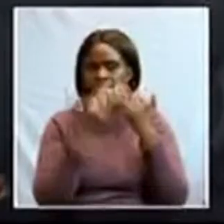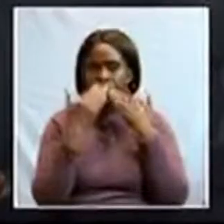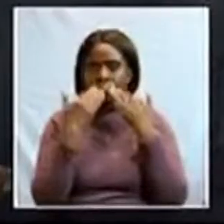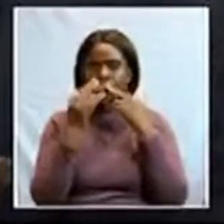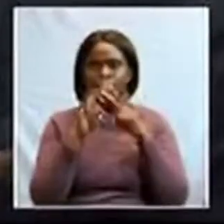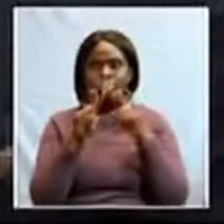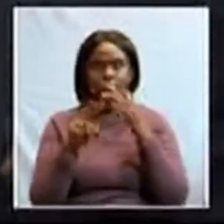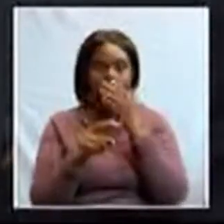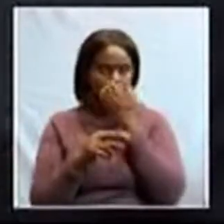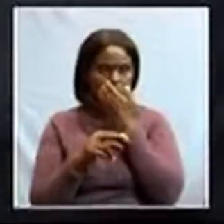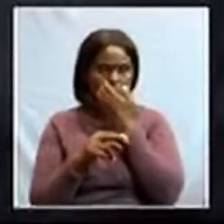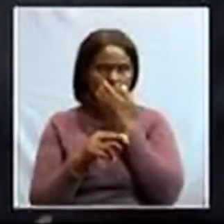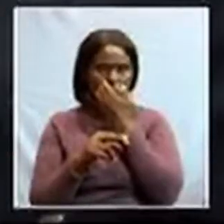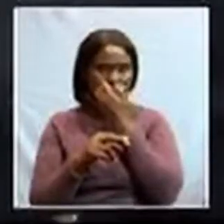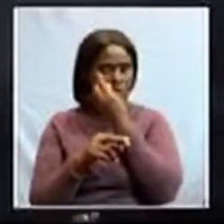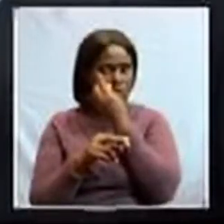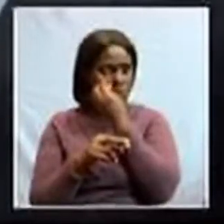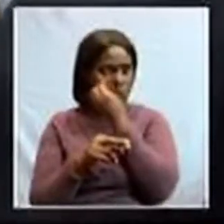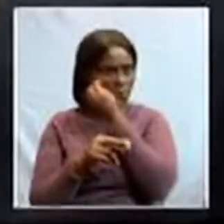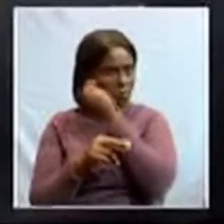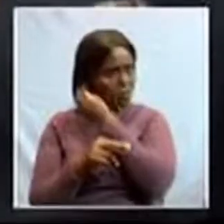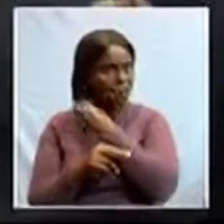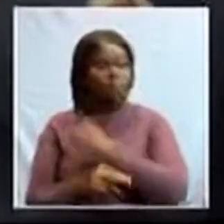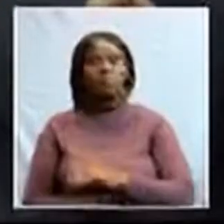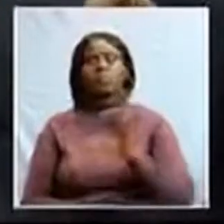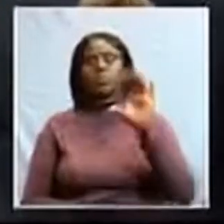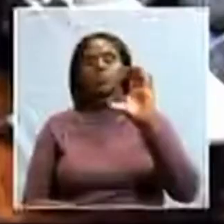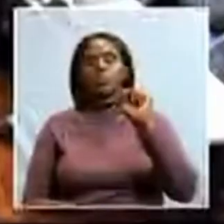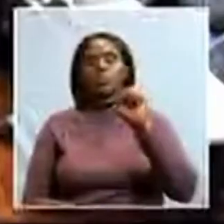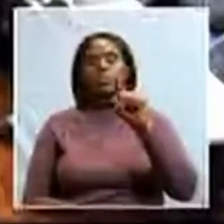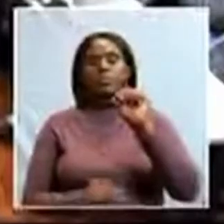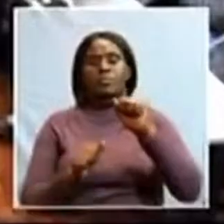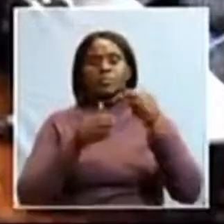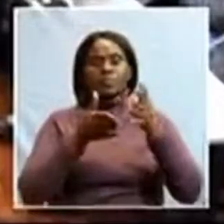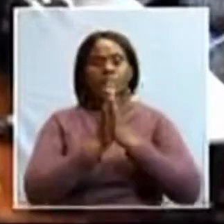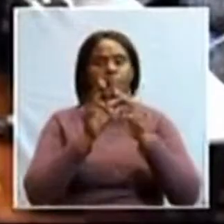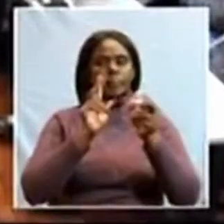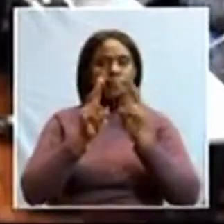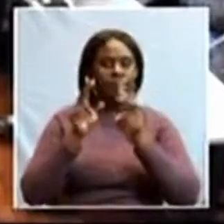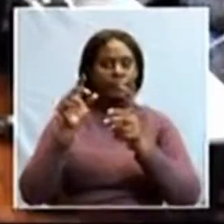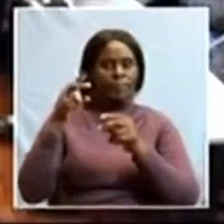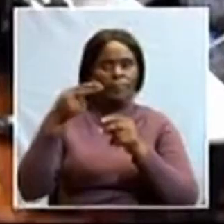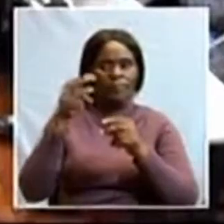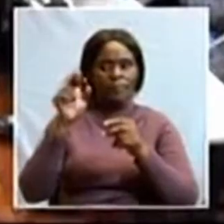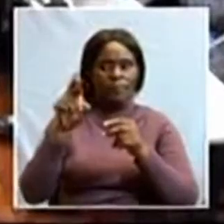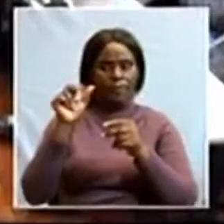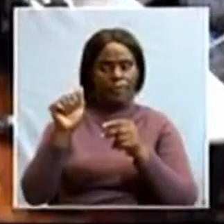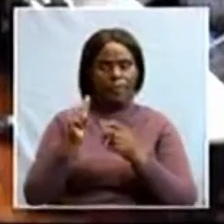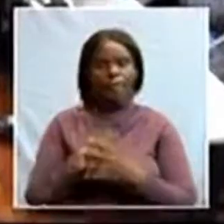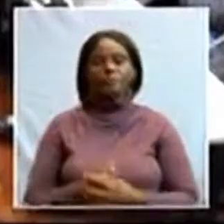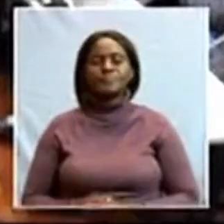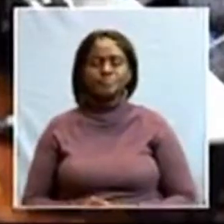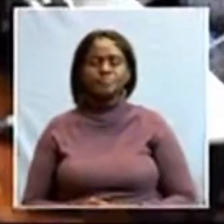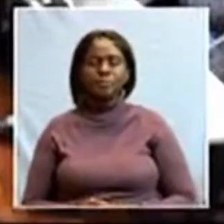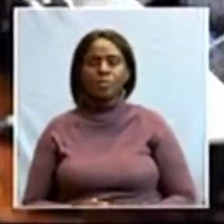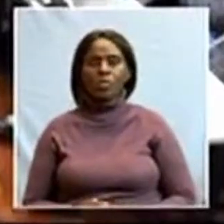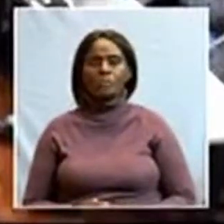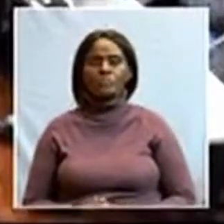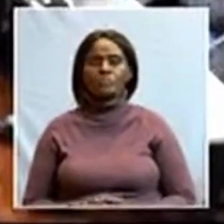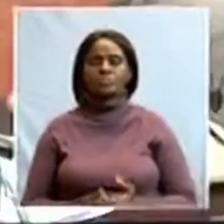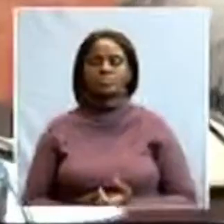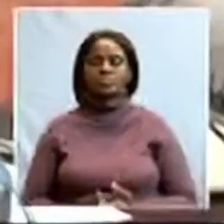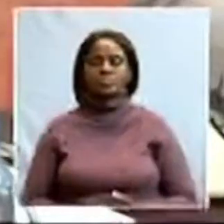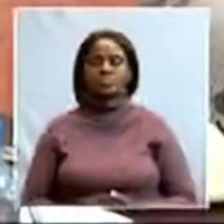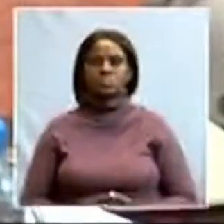Chair. Yes, CS, you can ask the Director HR to respond. Thank you so much,